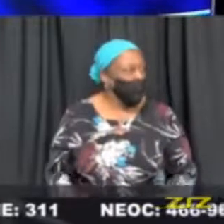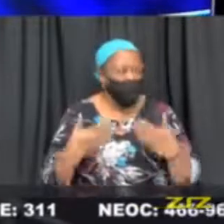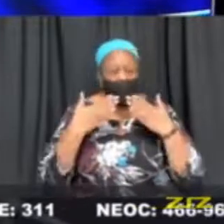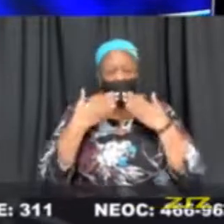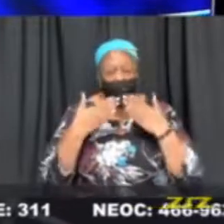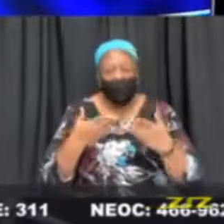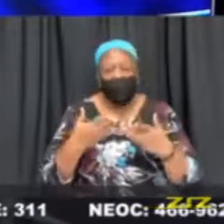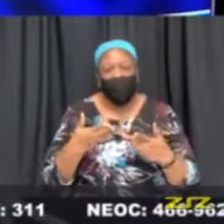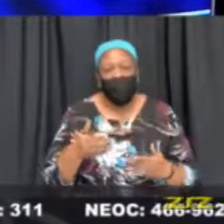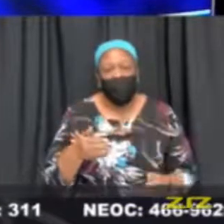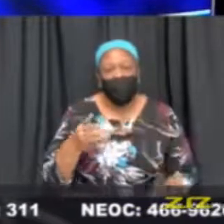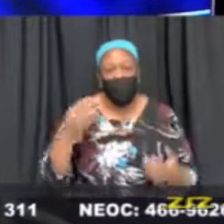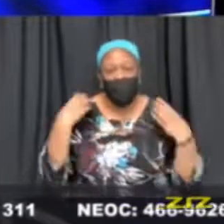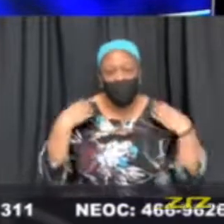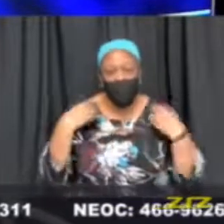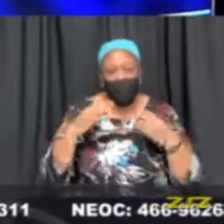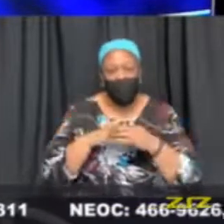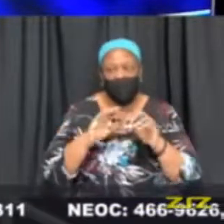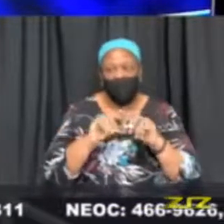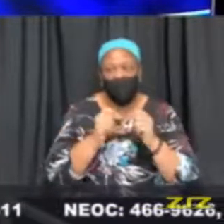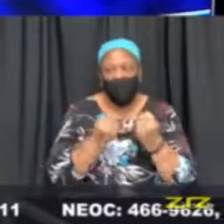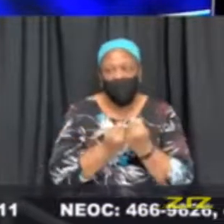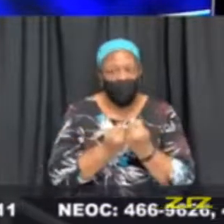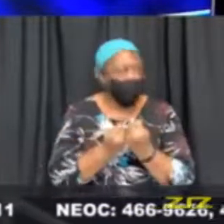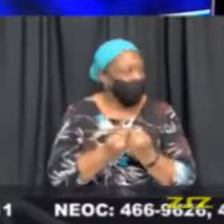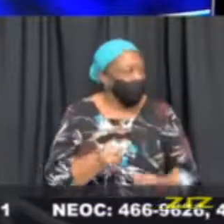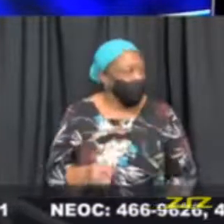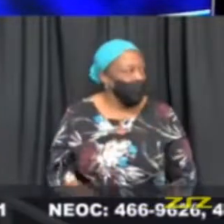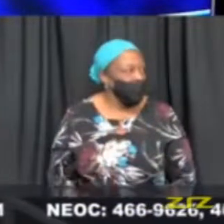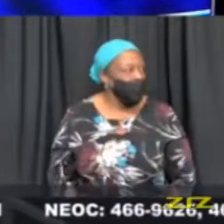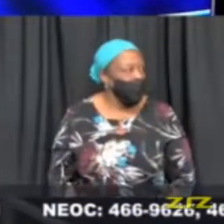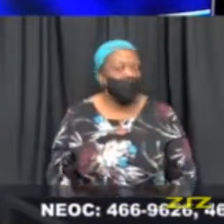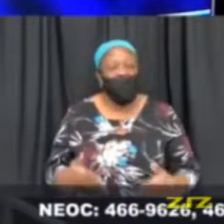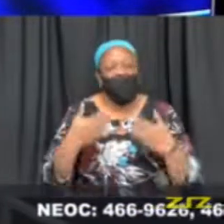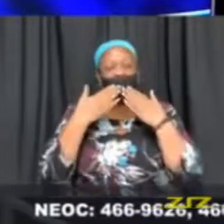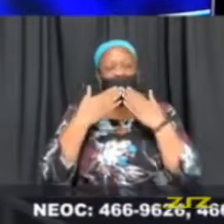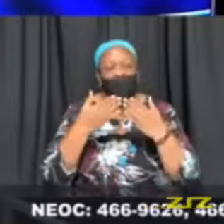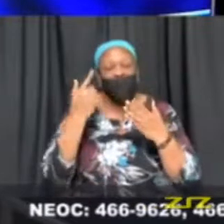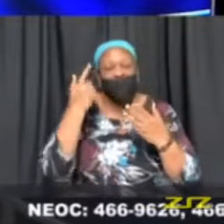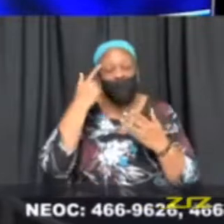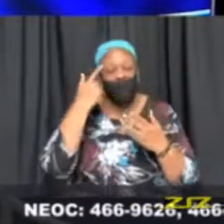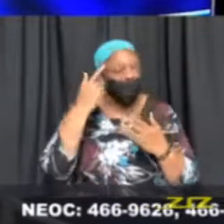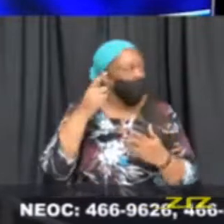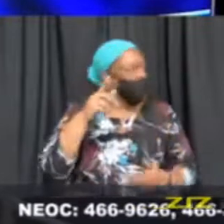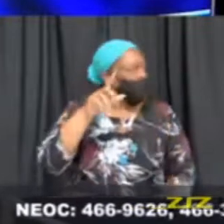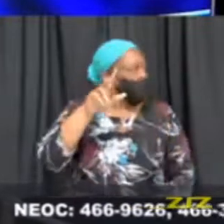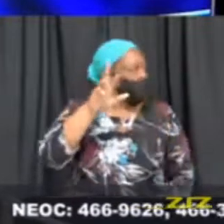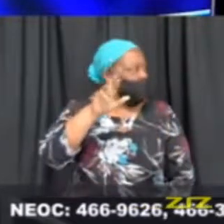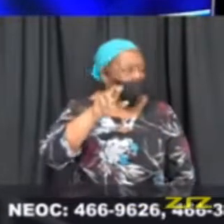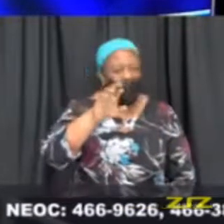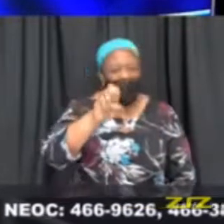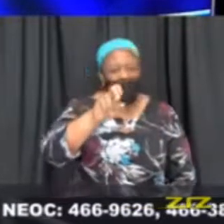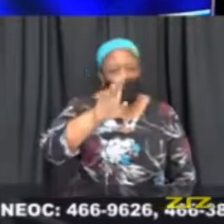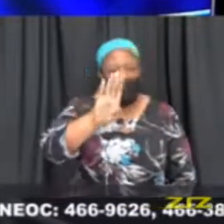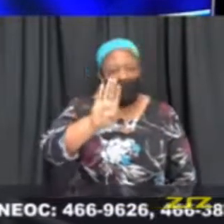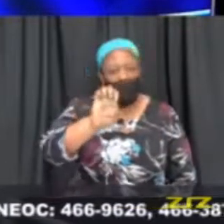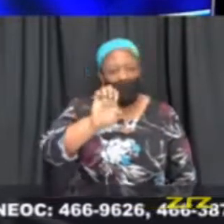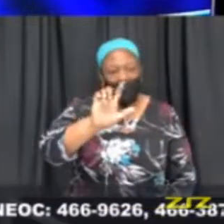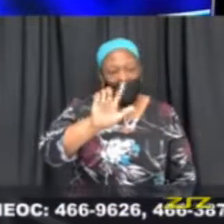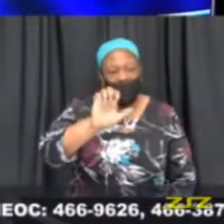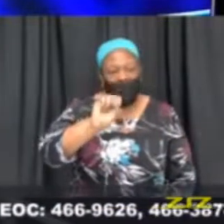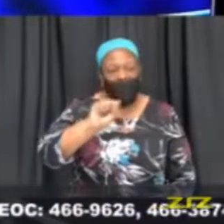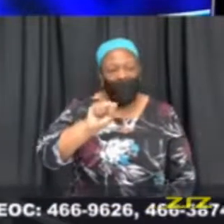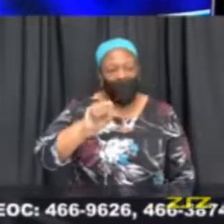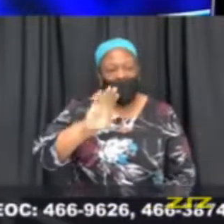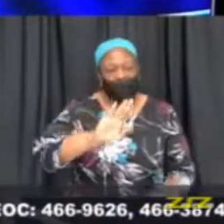thank Vesta, and we thank Rebecca's Catering for the cake and so on that we were provided